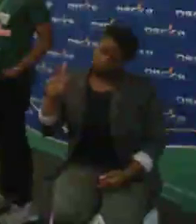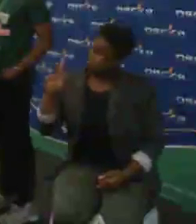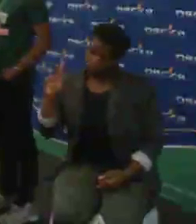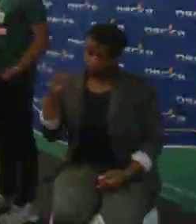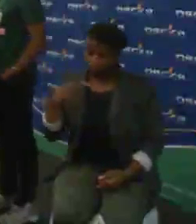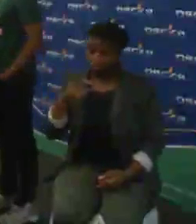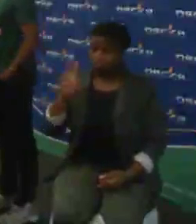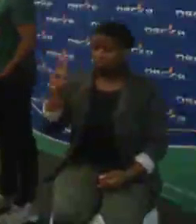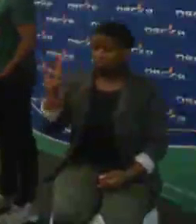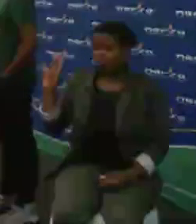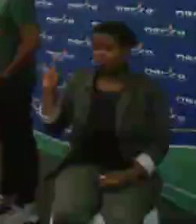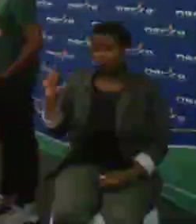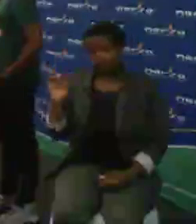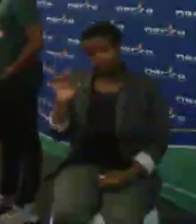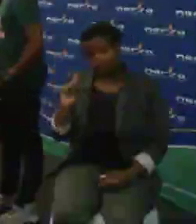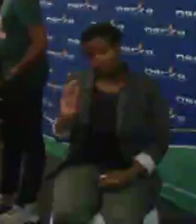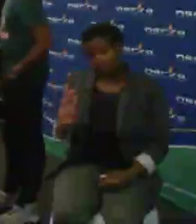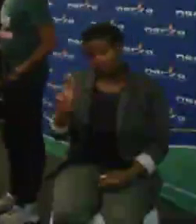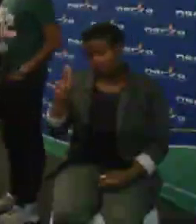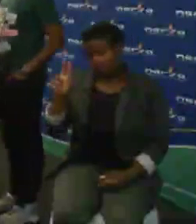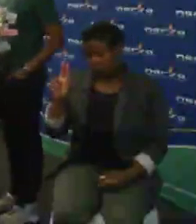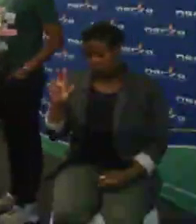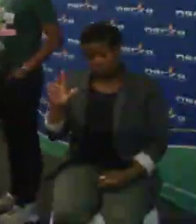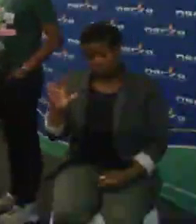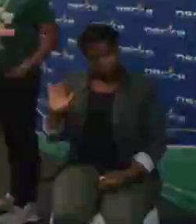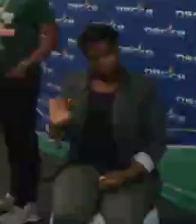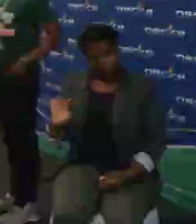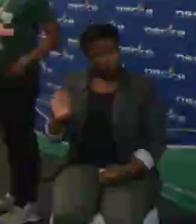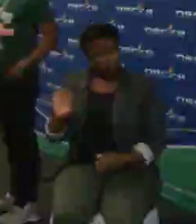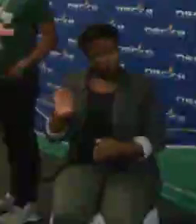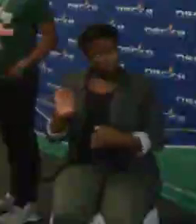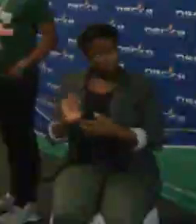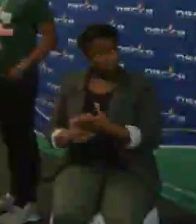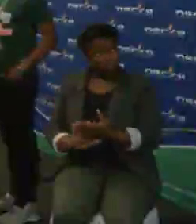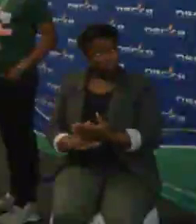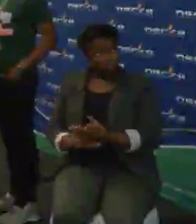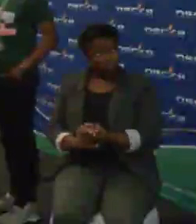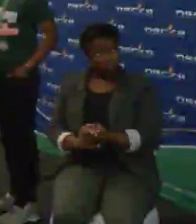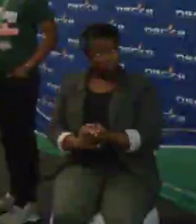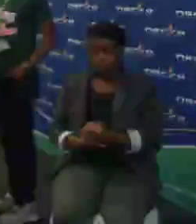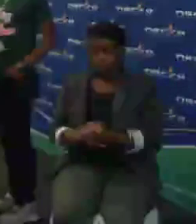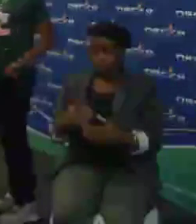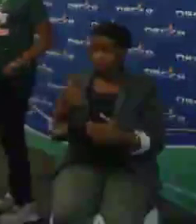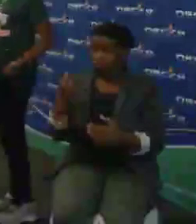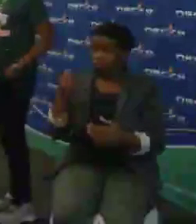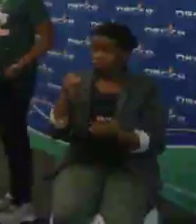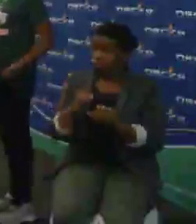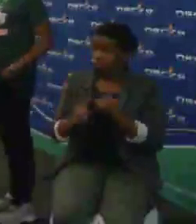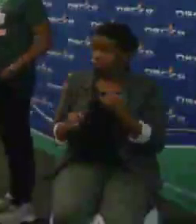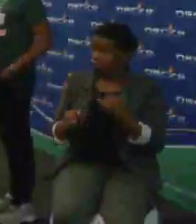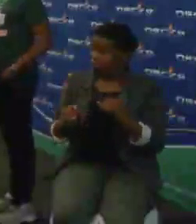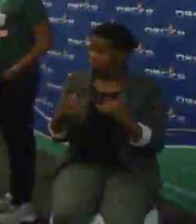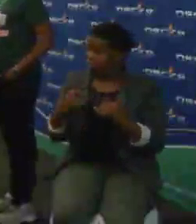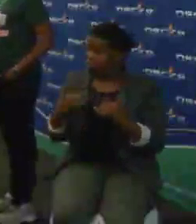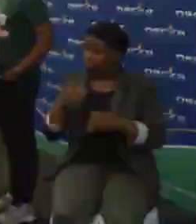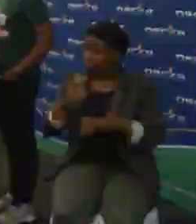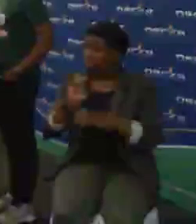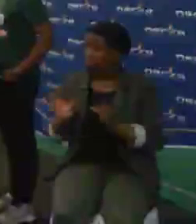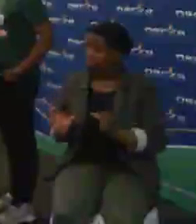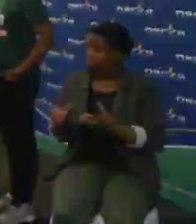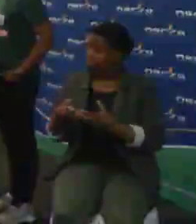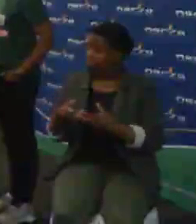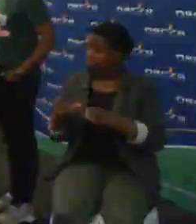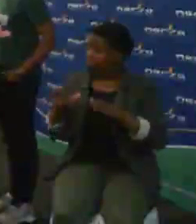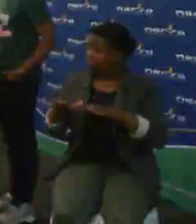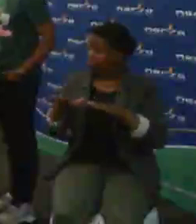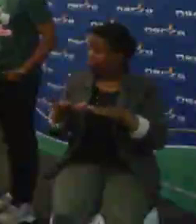advisor. I saw that there's a mistake on the program saying that I'm a member of the public, which I am, but I'm here